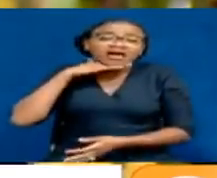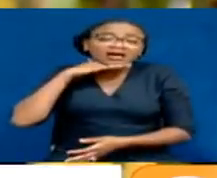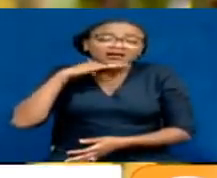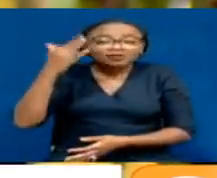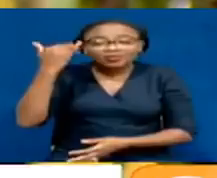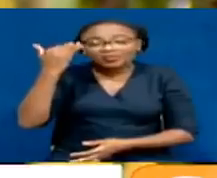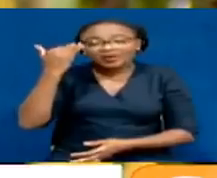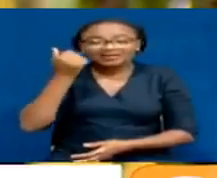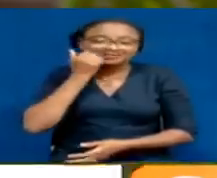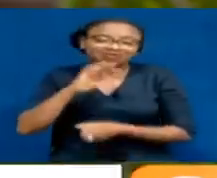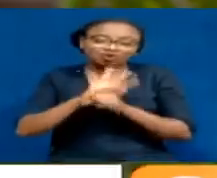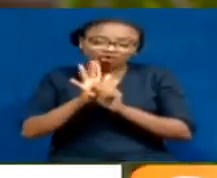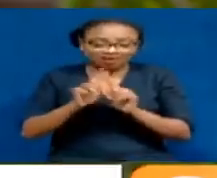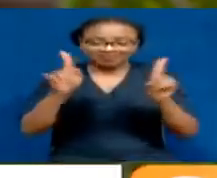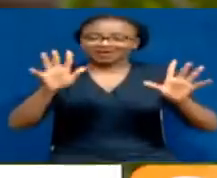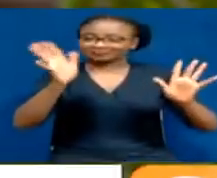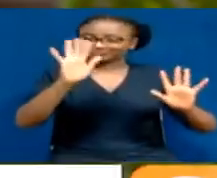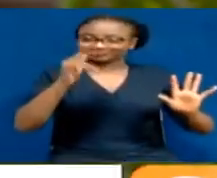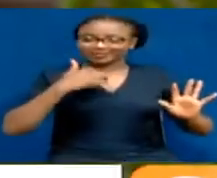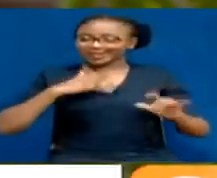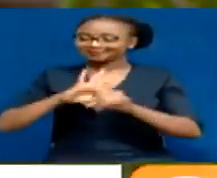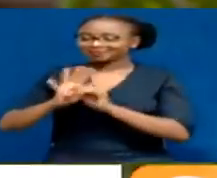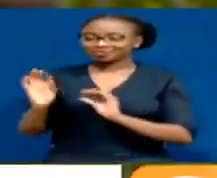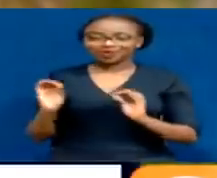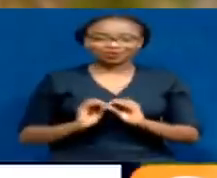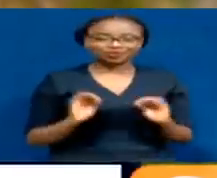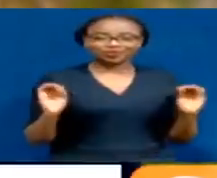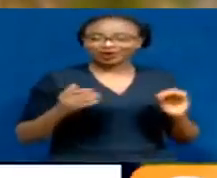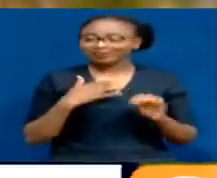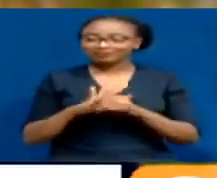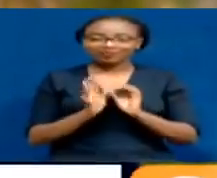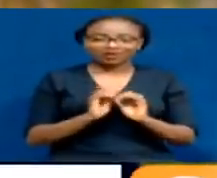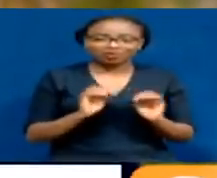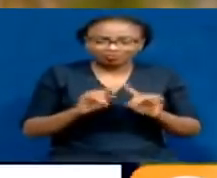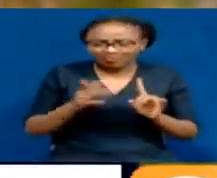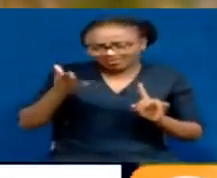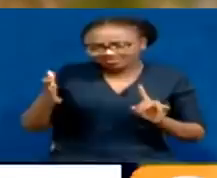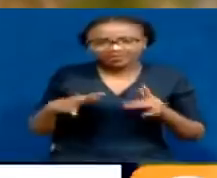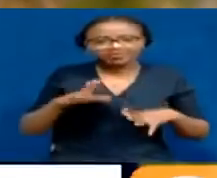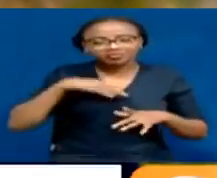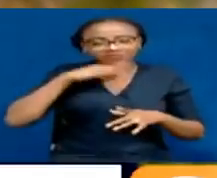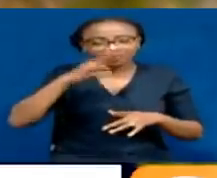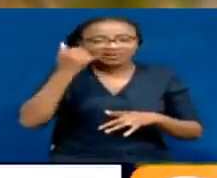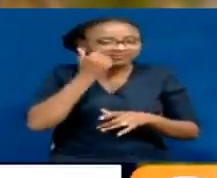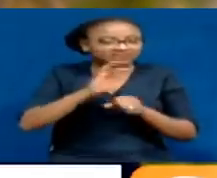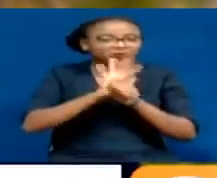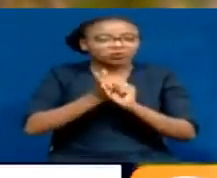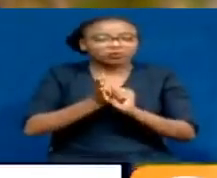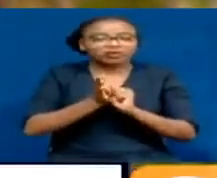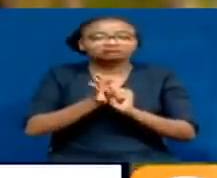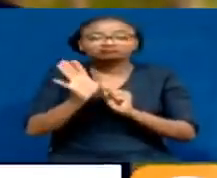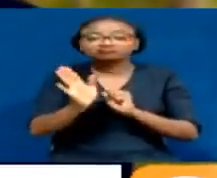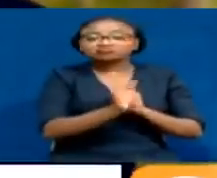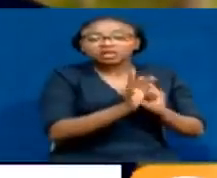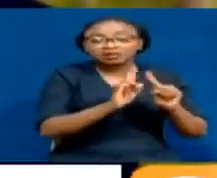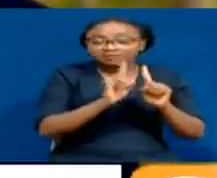appeared to be corona. I'm happy to say that one of the